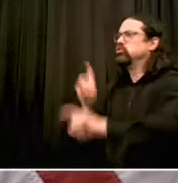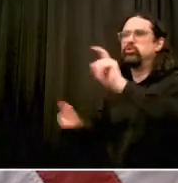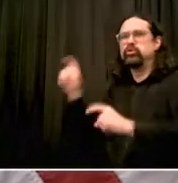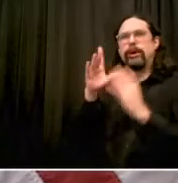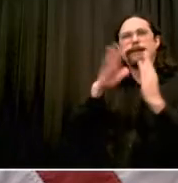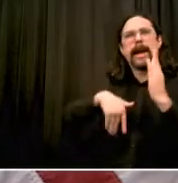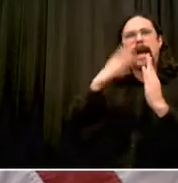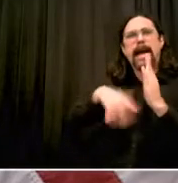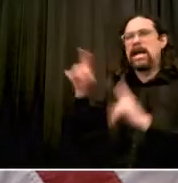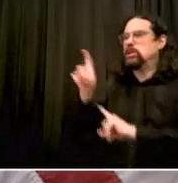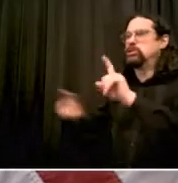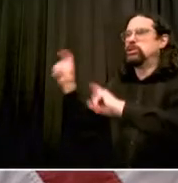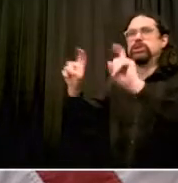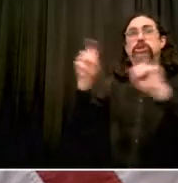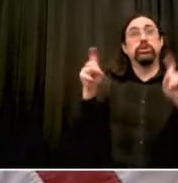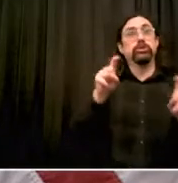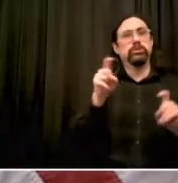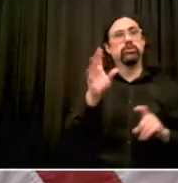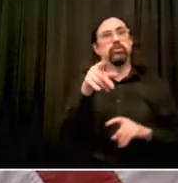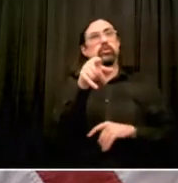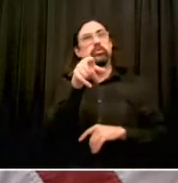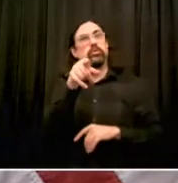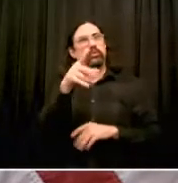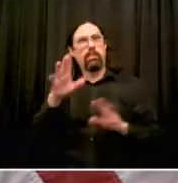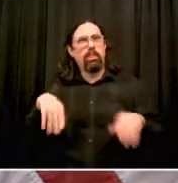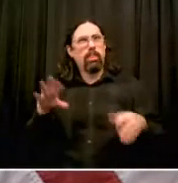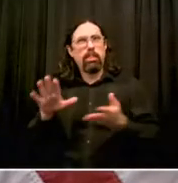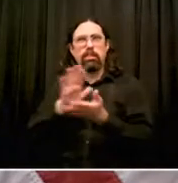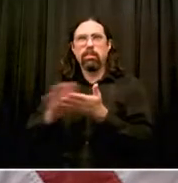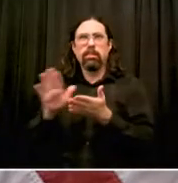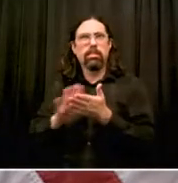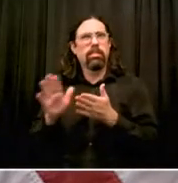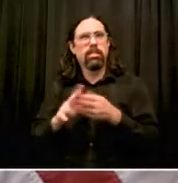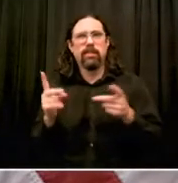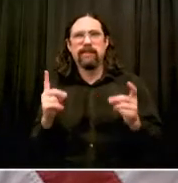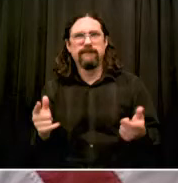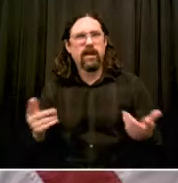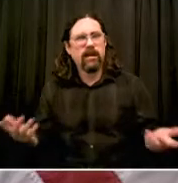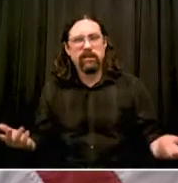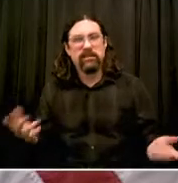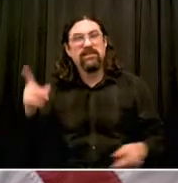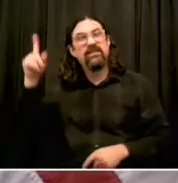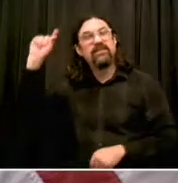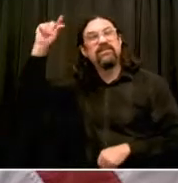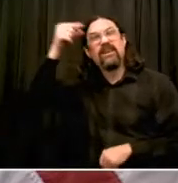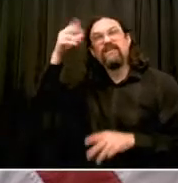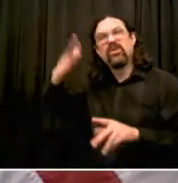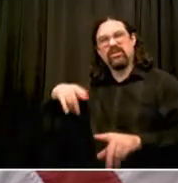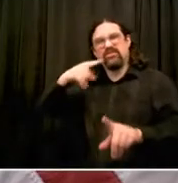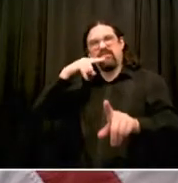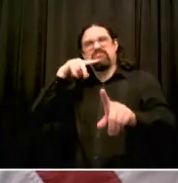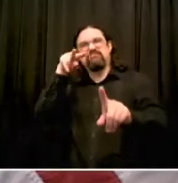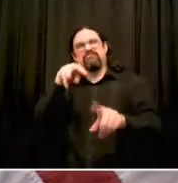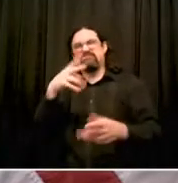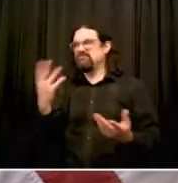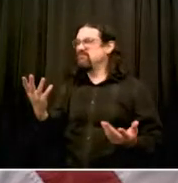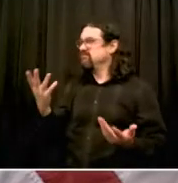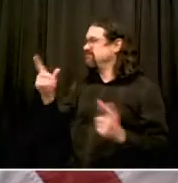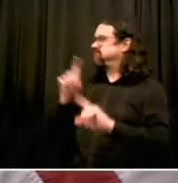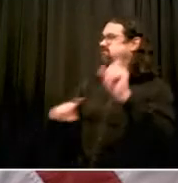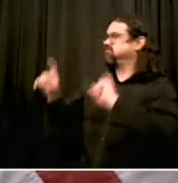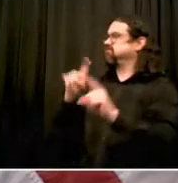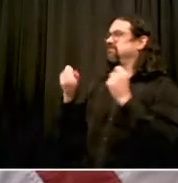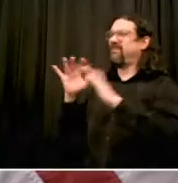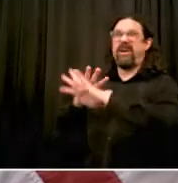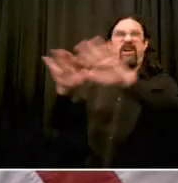that time who were deeply affected by it, but it's just not part of our lives anymore. That was a really, really horrible time in New